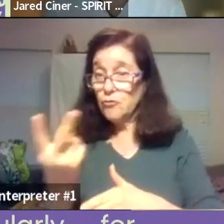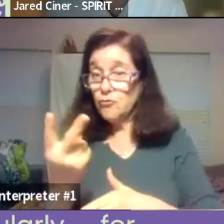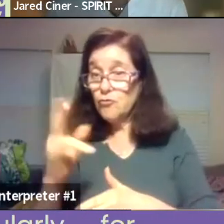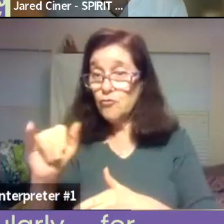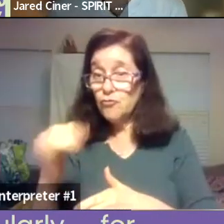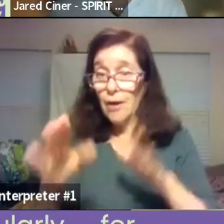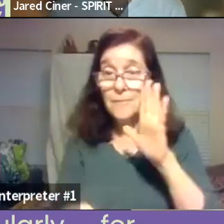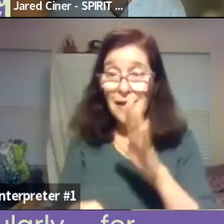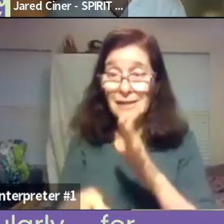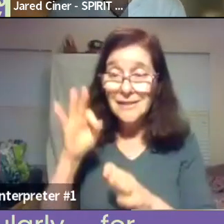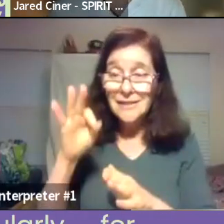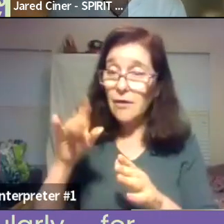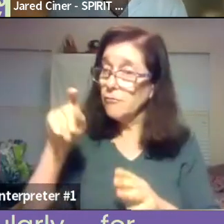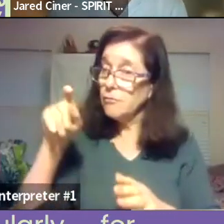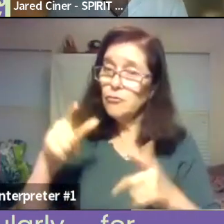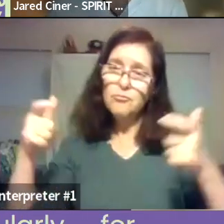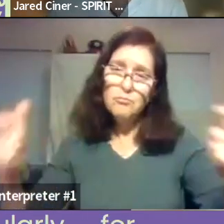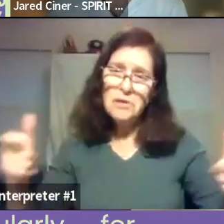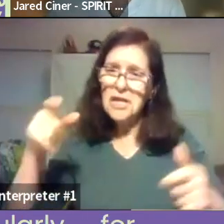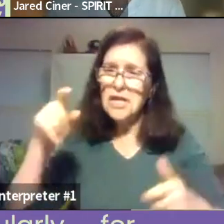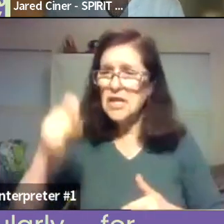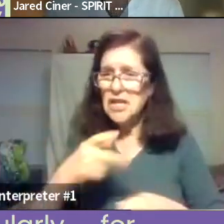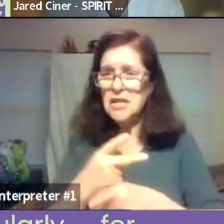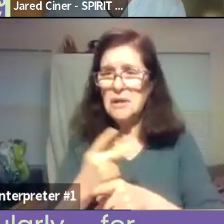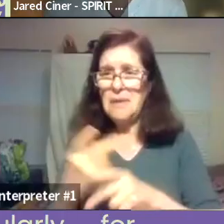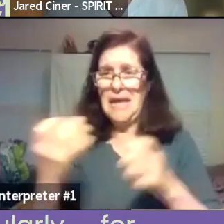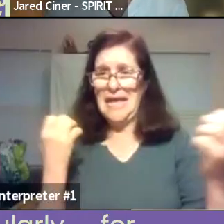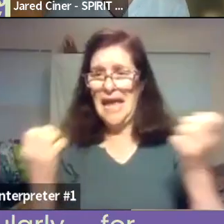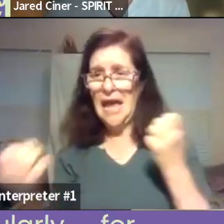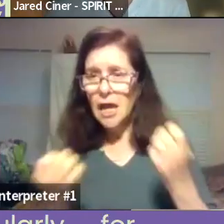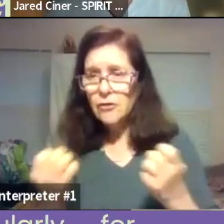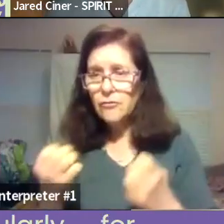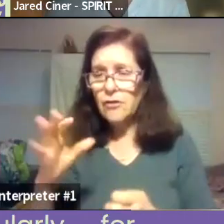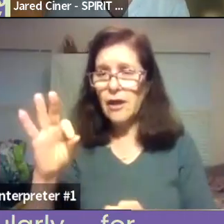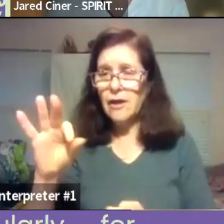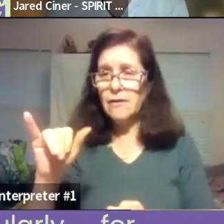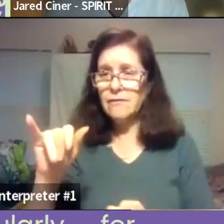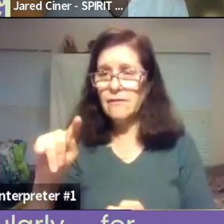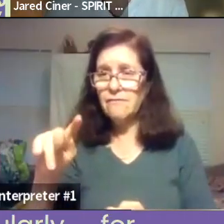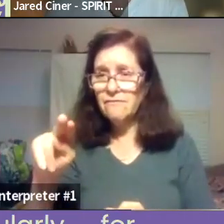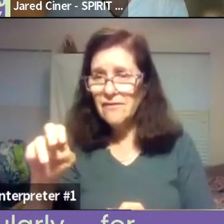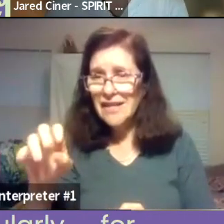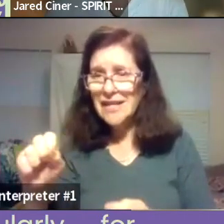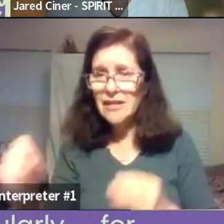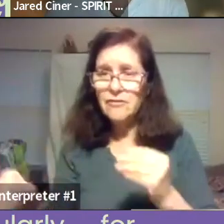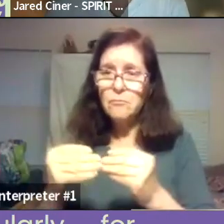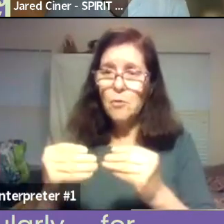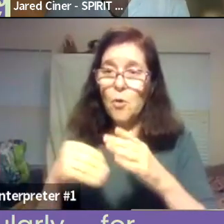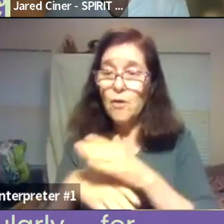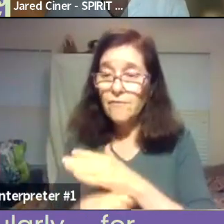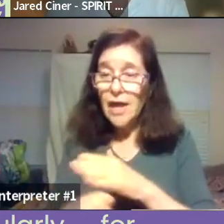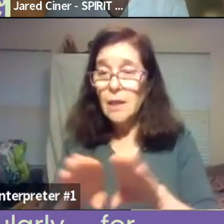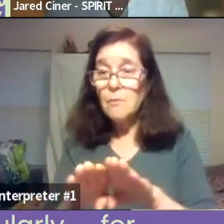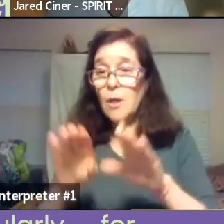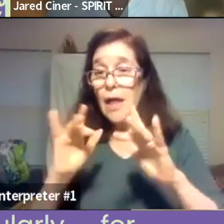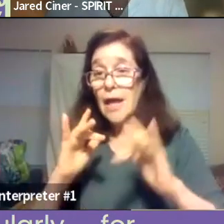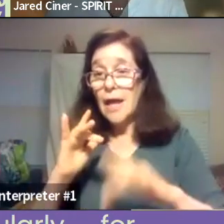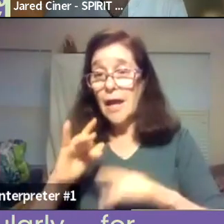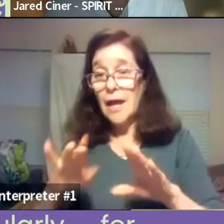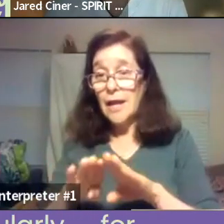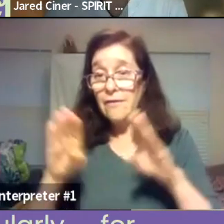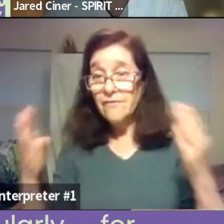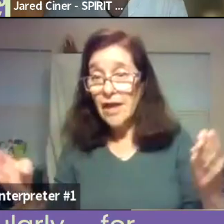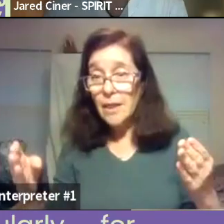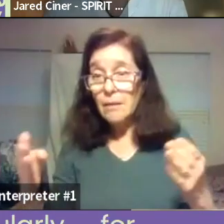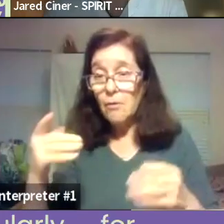I discovered the great need to make exercise and fitness more available and more accessible for people